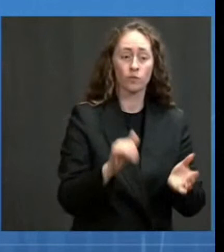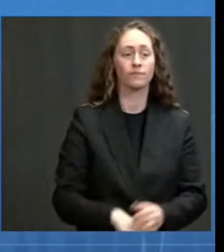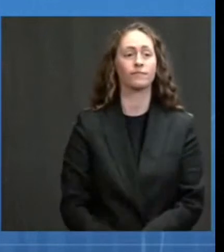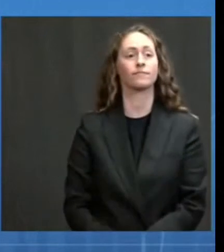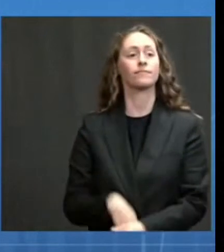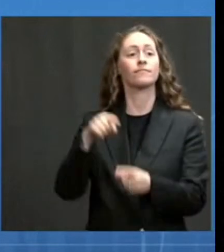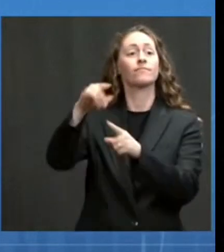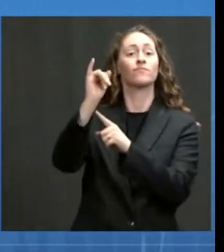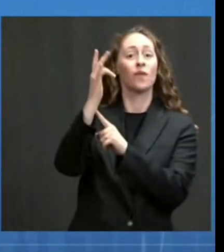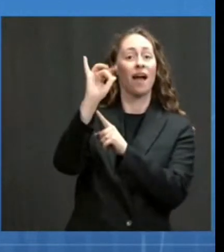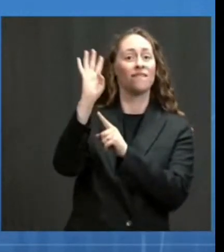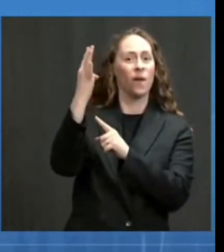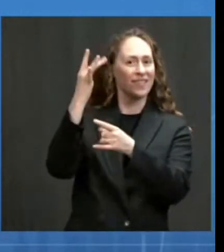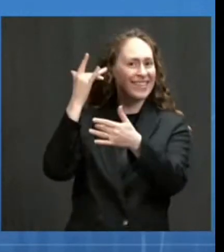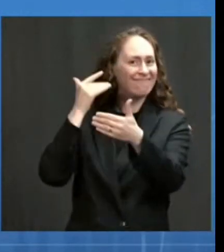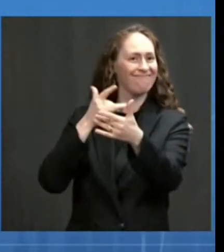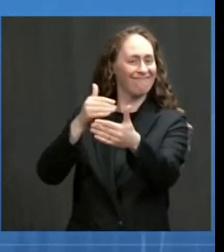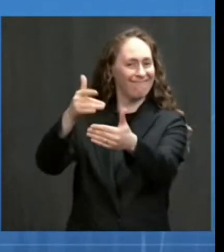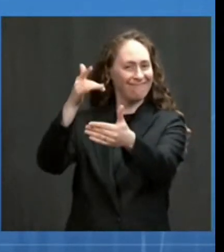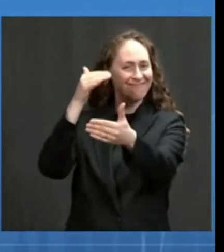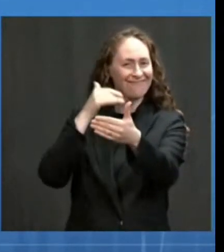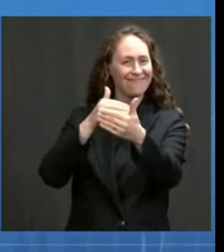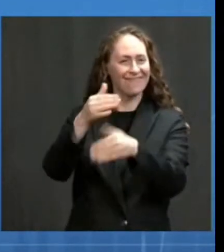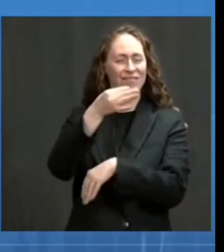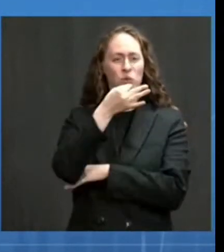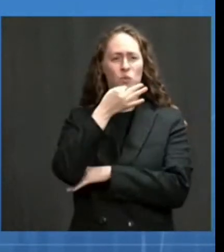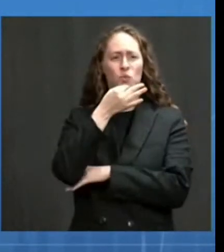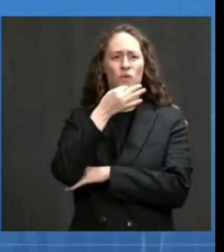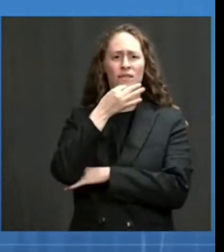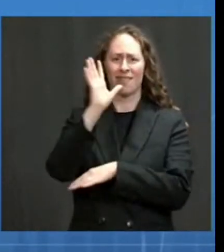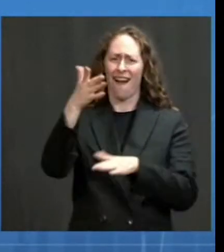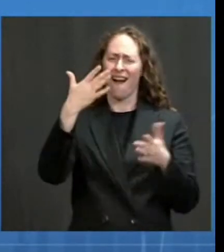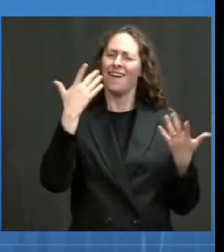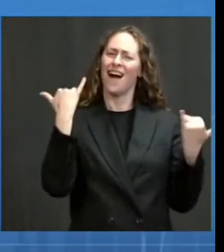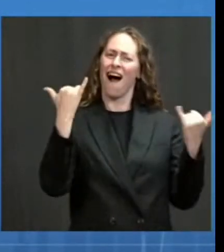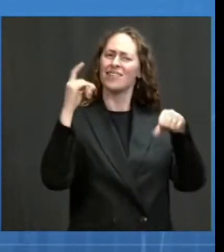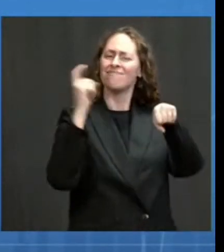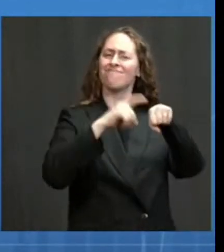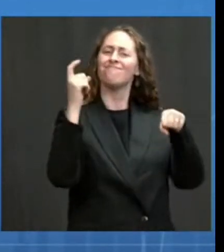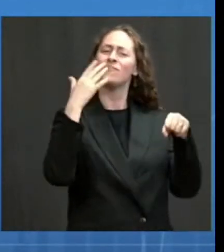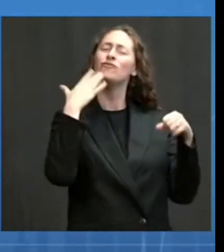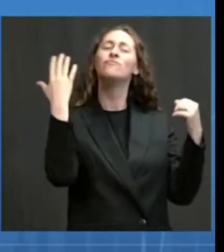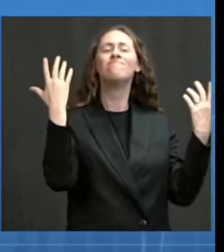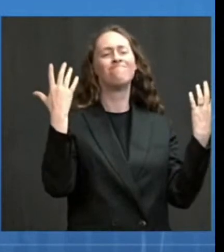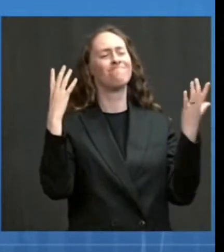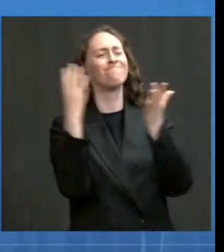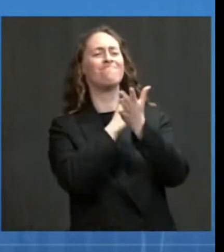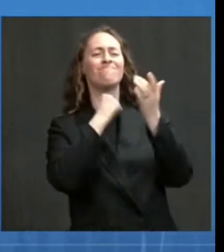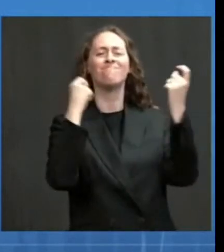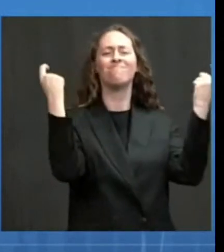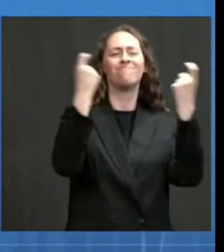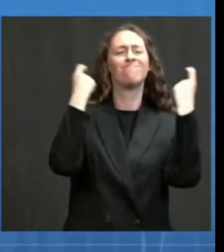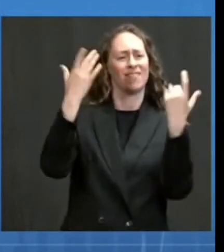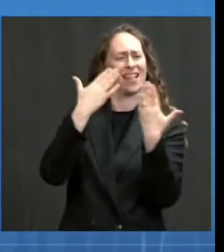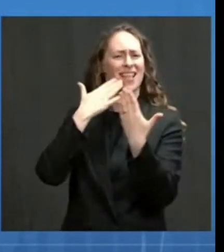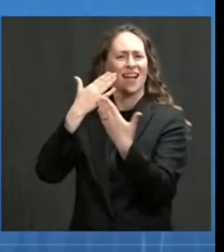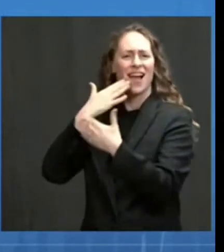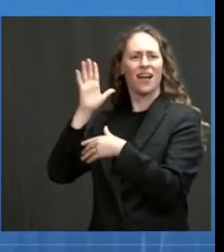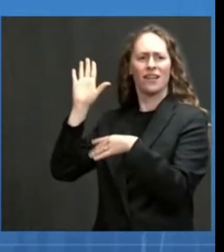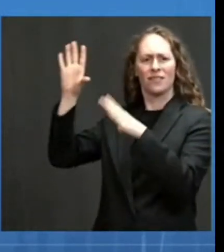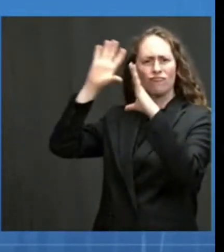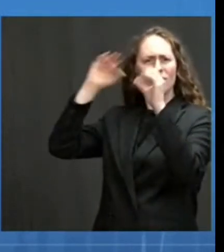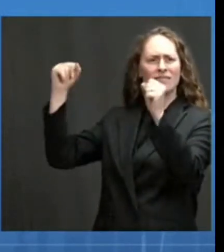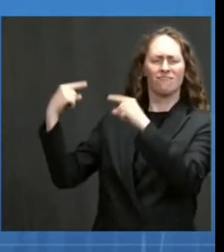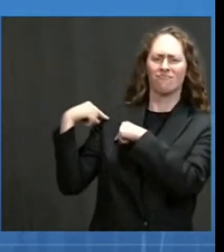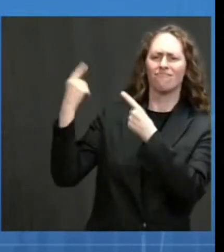celebrate. Americans have good reason to celebrate. Whole of government response. And the American people stepping up. Whole of government response. More than